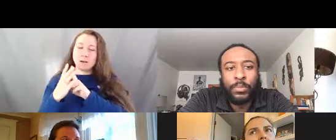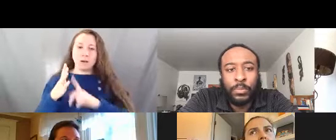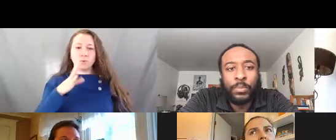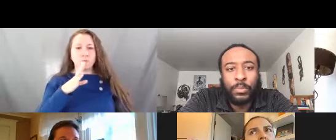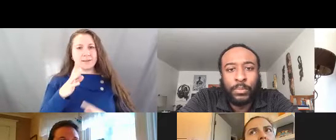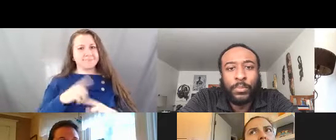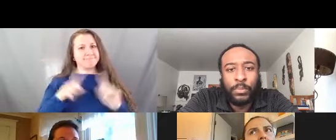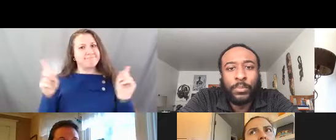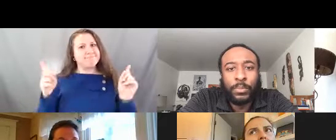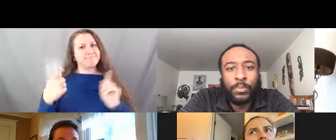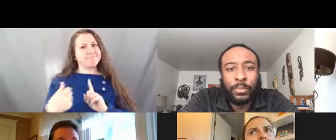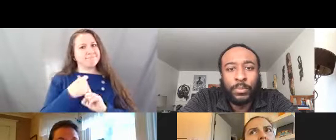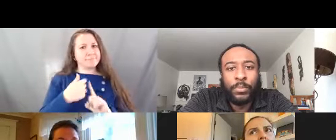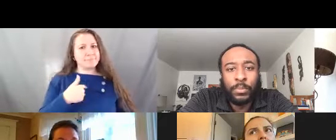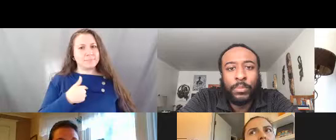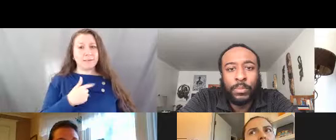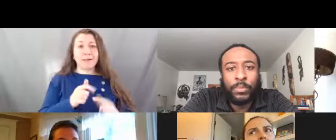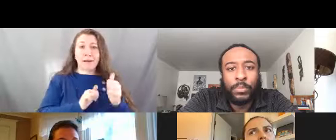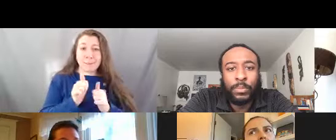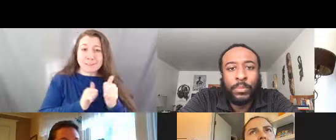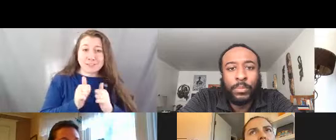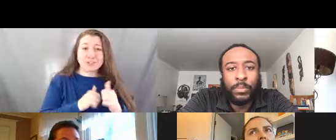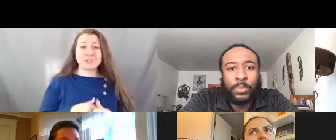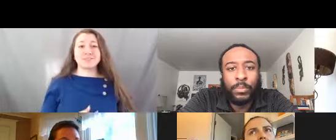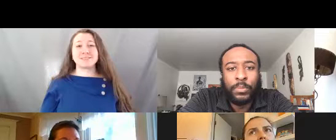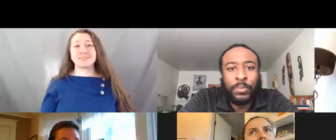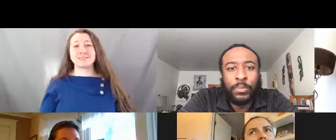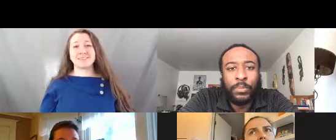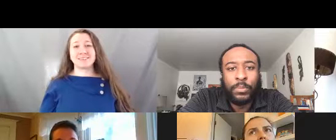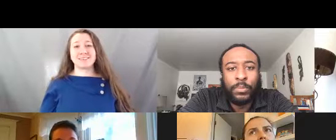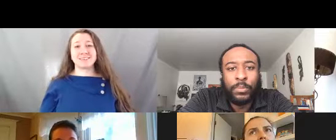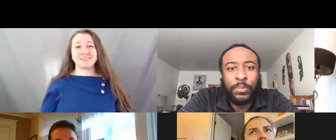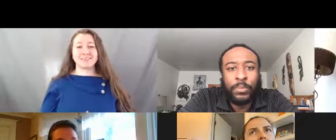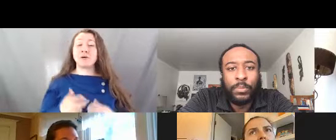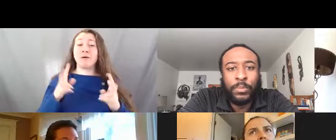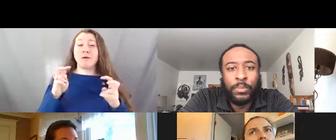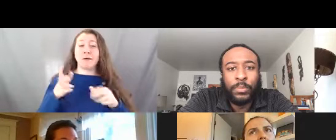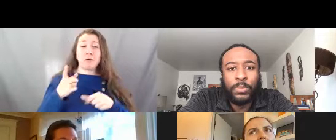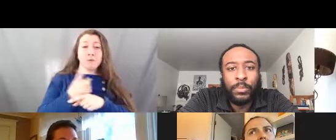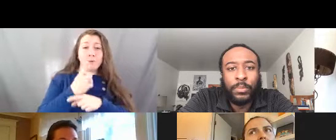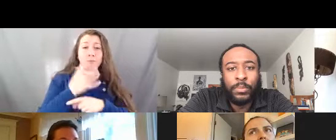getting exposed to like competitions and just, normal outdoor activities. And,